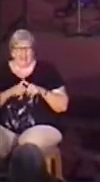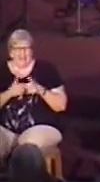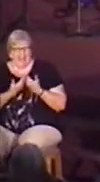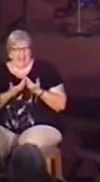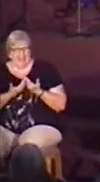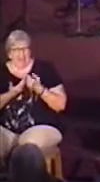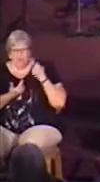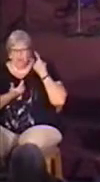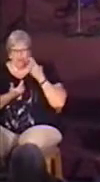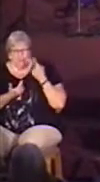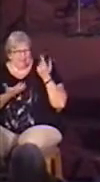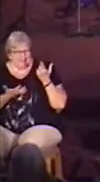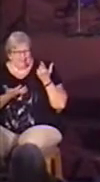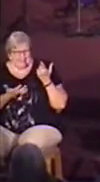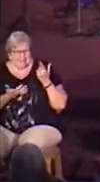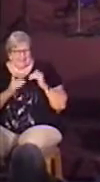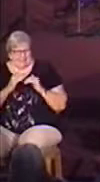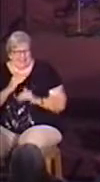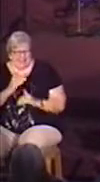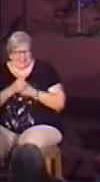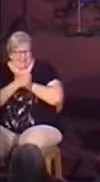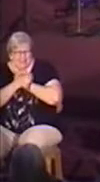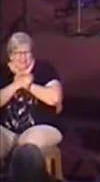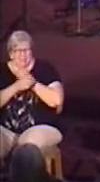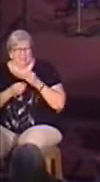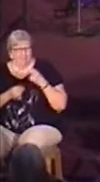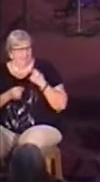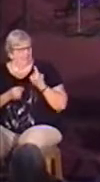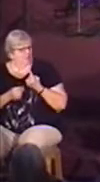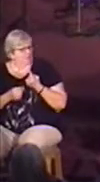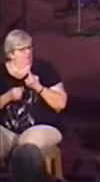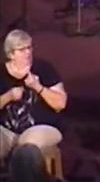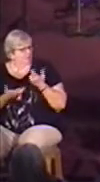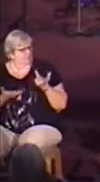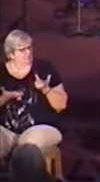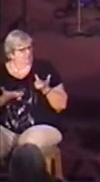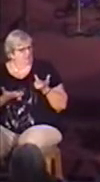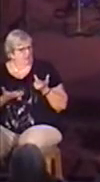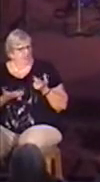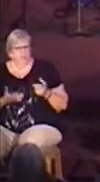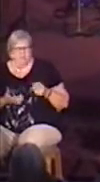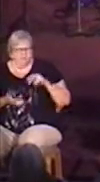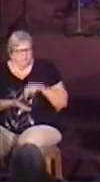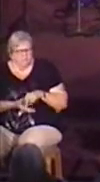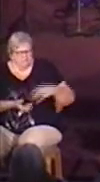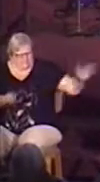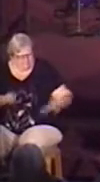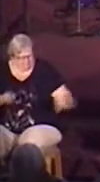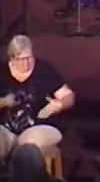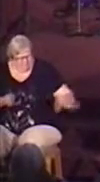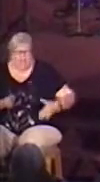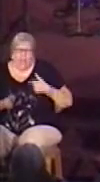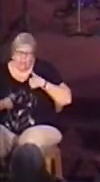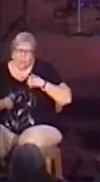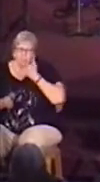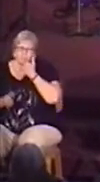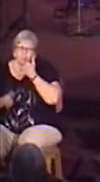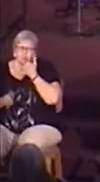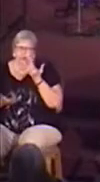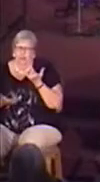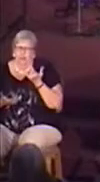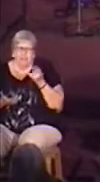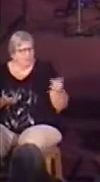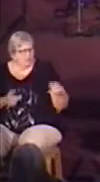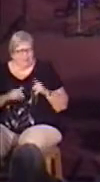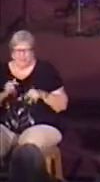inconsiderate and lacking love and patience would I be if I just flipped the switch and I just got up and I spanked her? She can't even